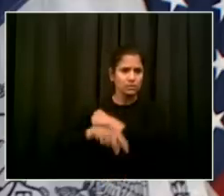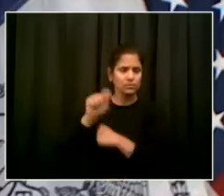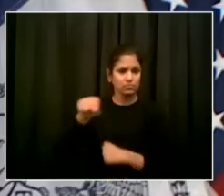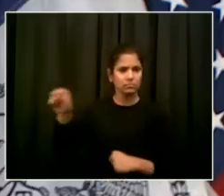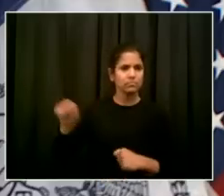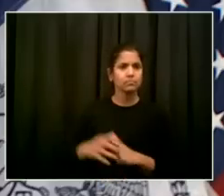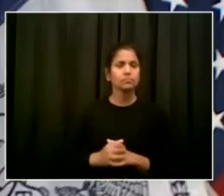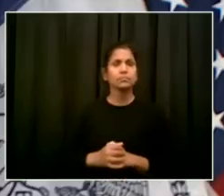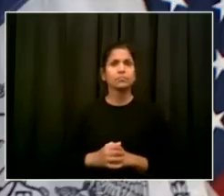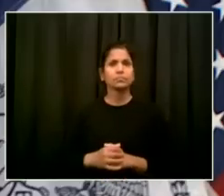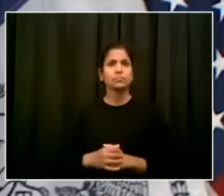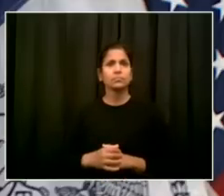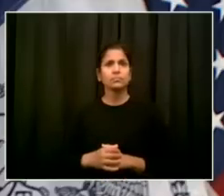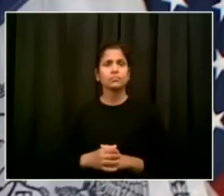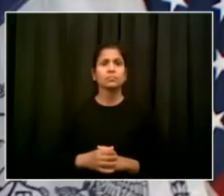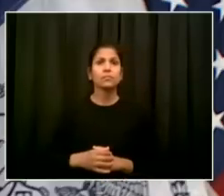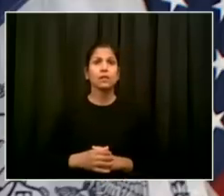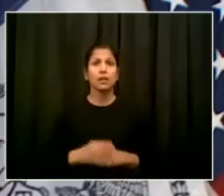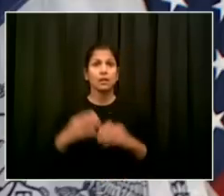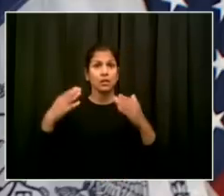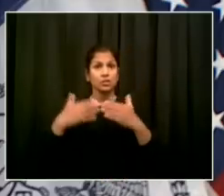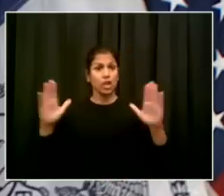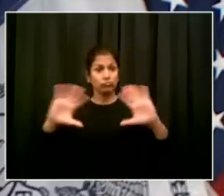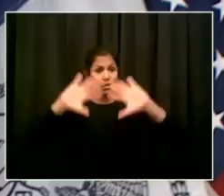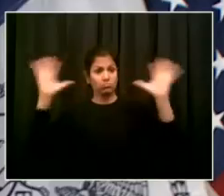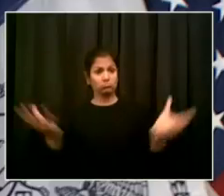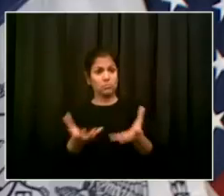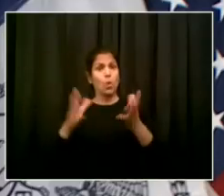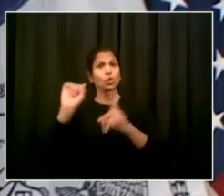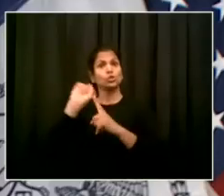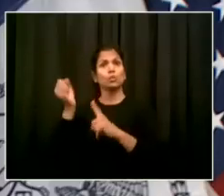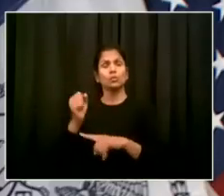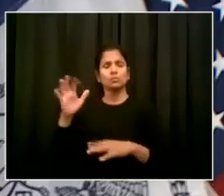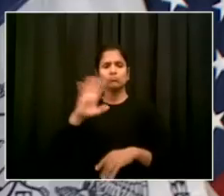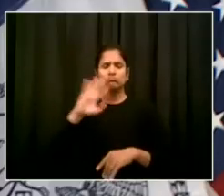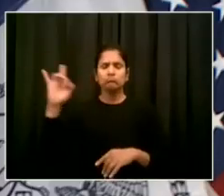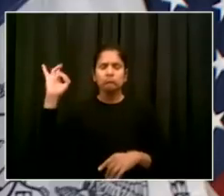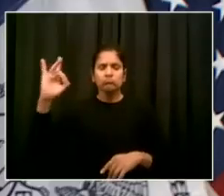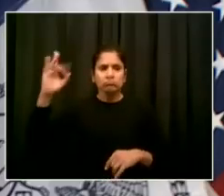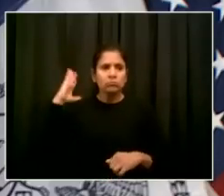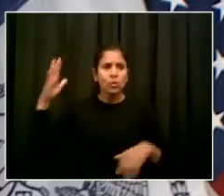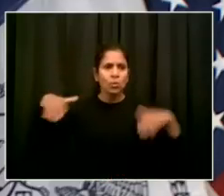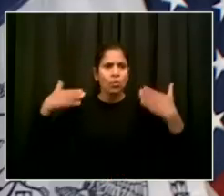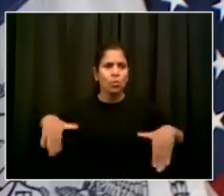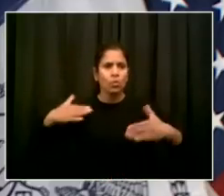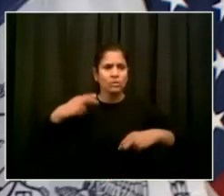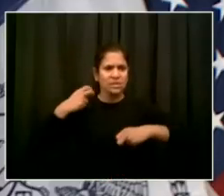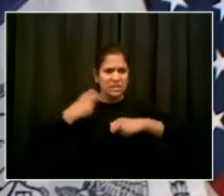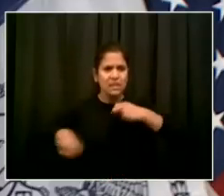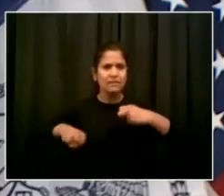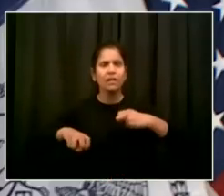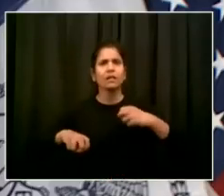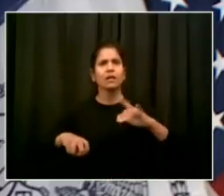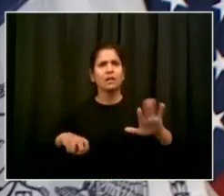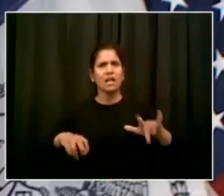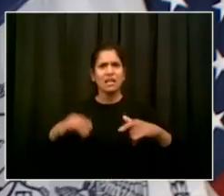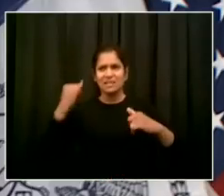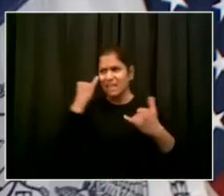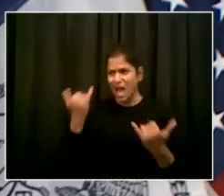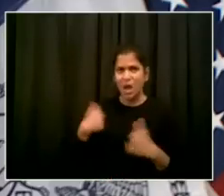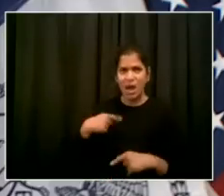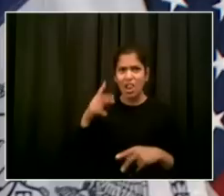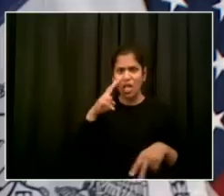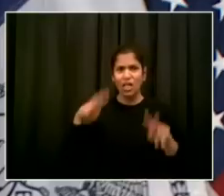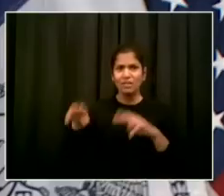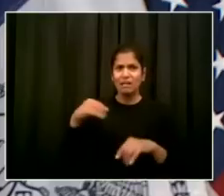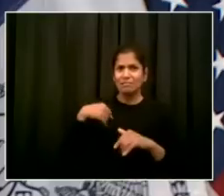here overall is a very difficult one because we're having to tell many communities of people that after the